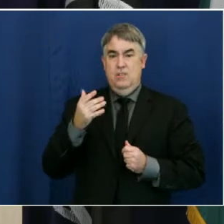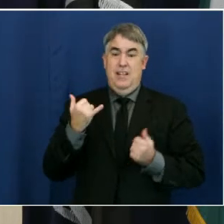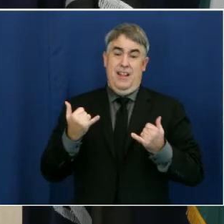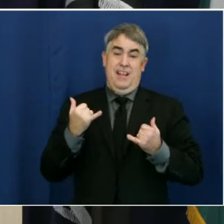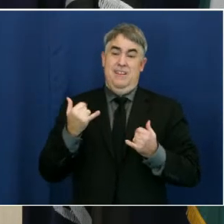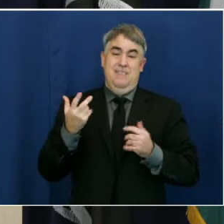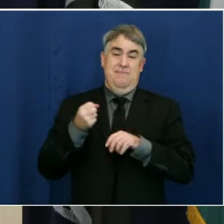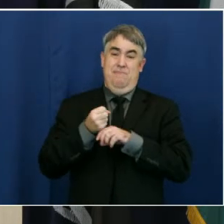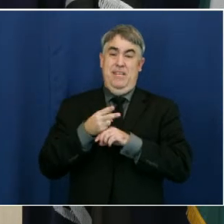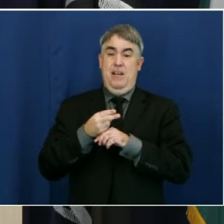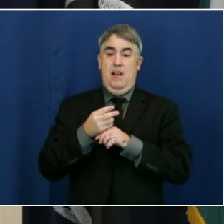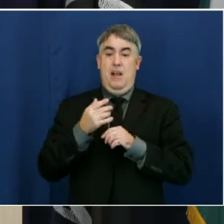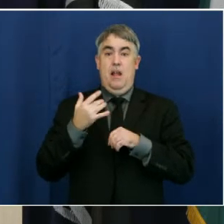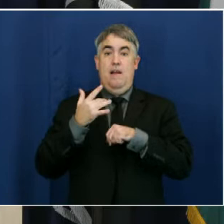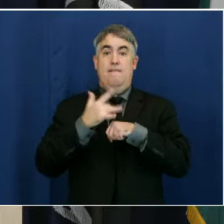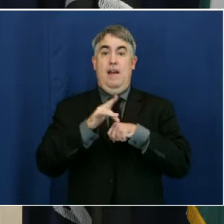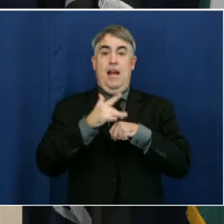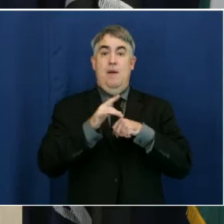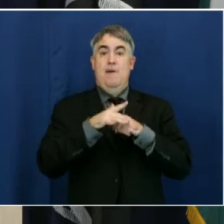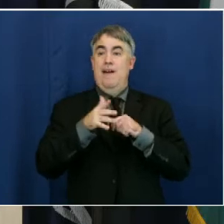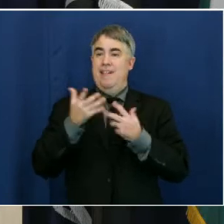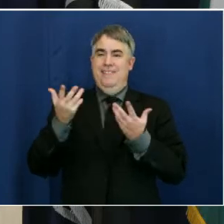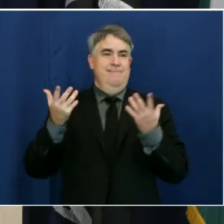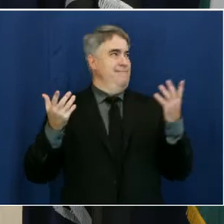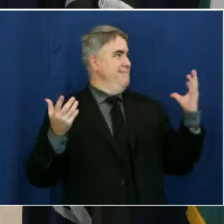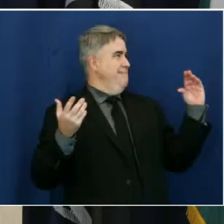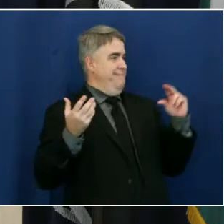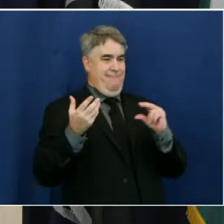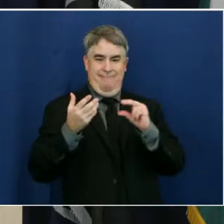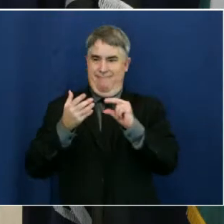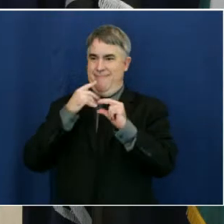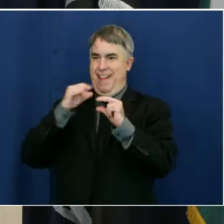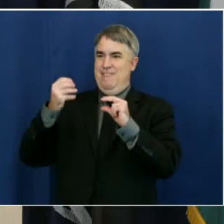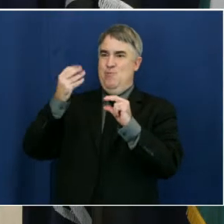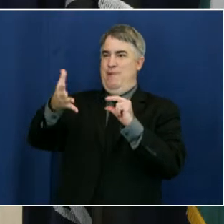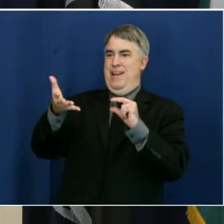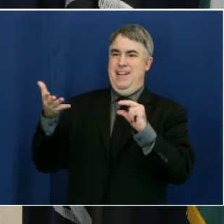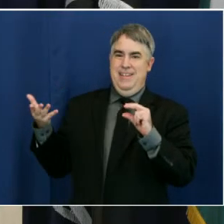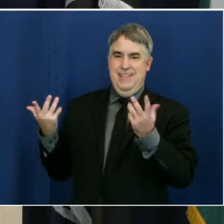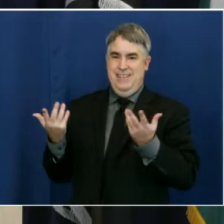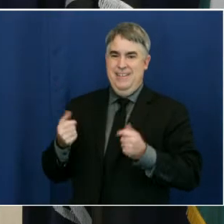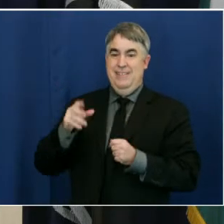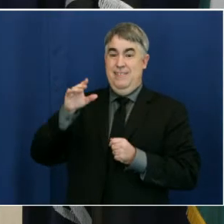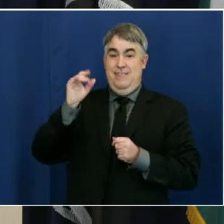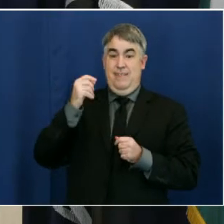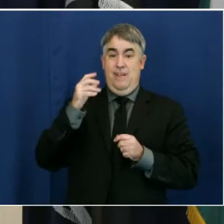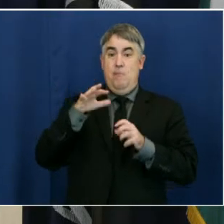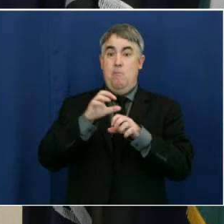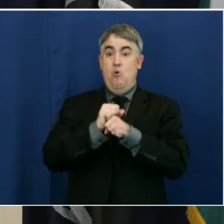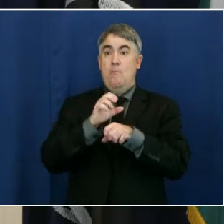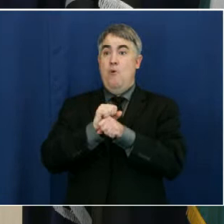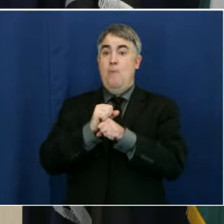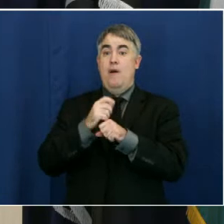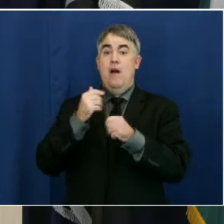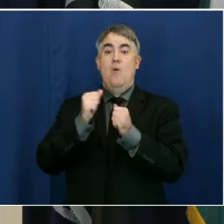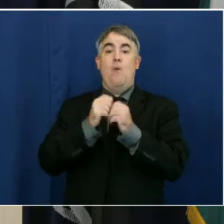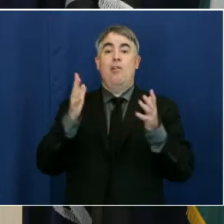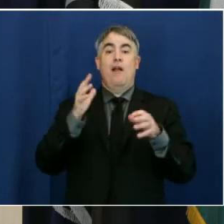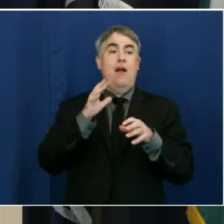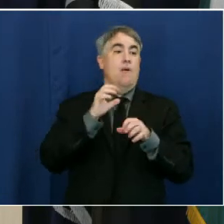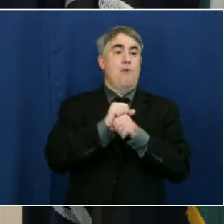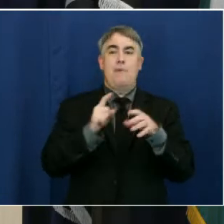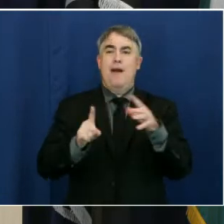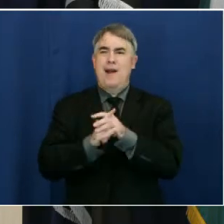capacity of what we have now. And so some of the appointments being immediately taken or just a supply and demand type issue that we